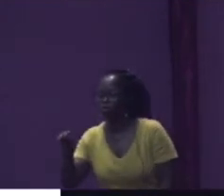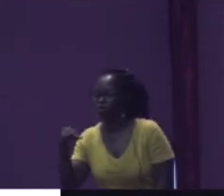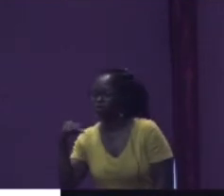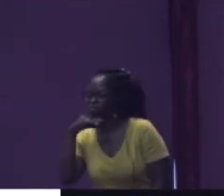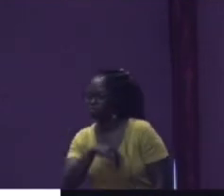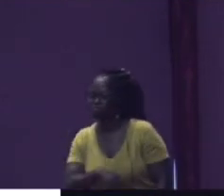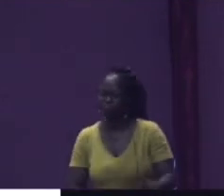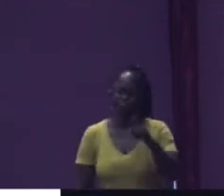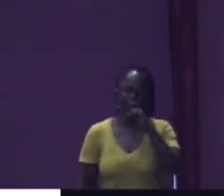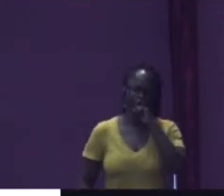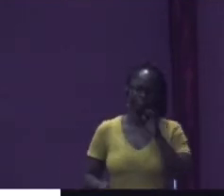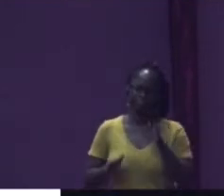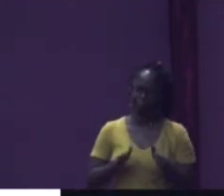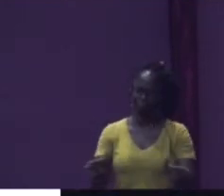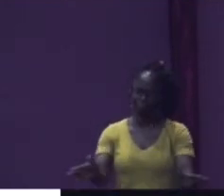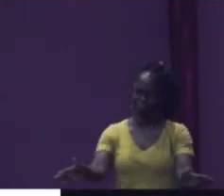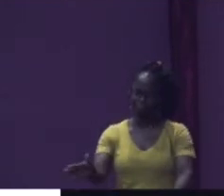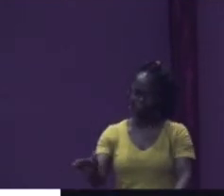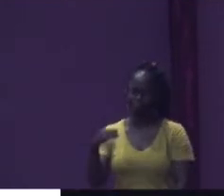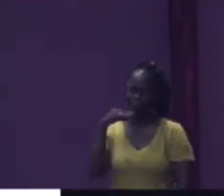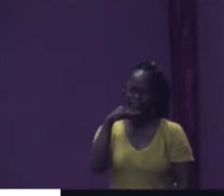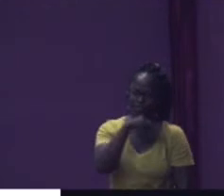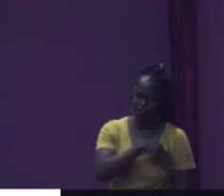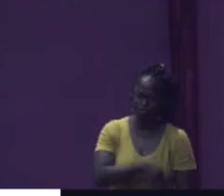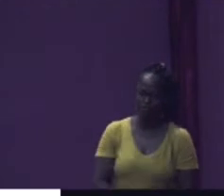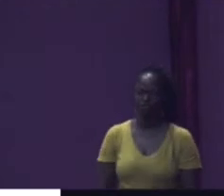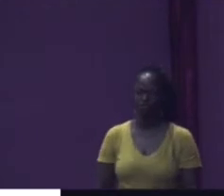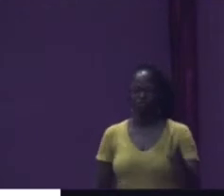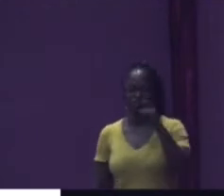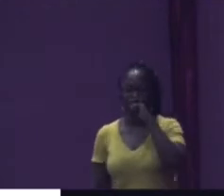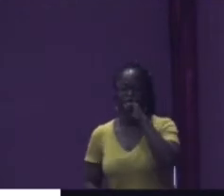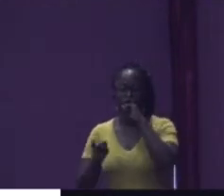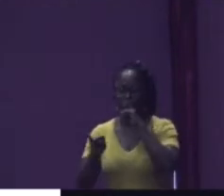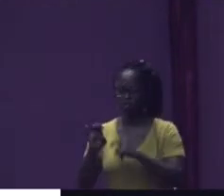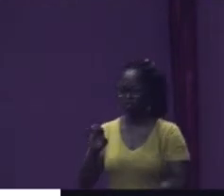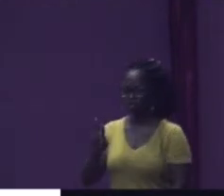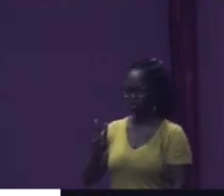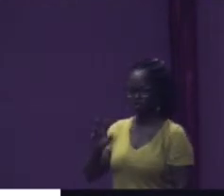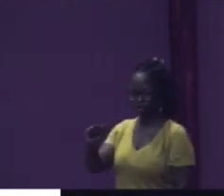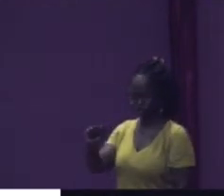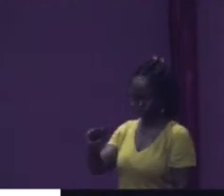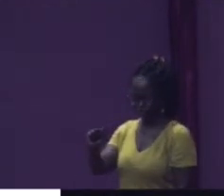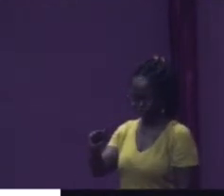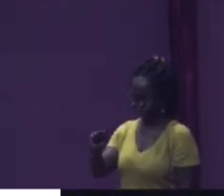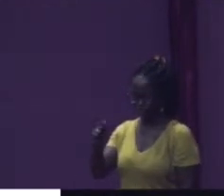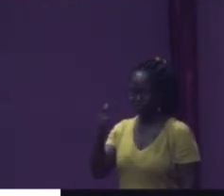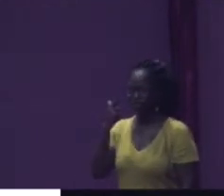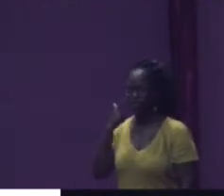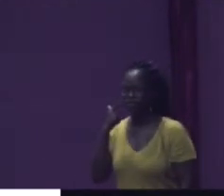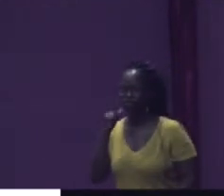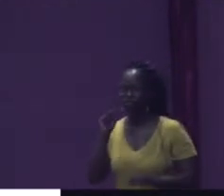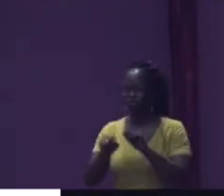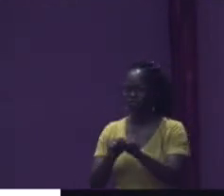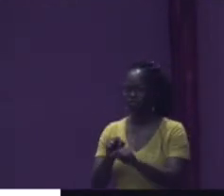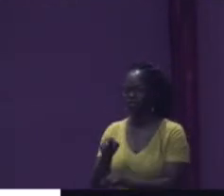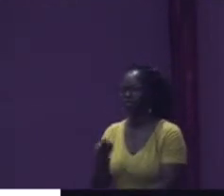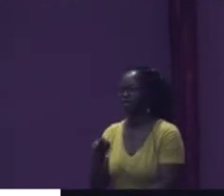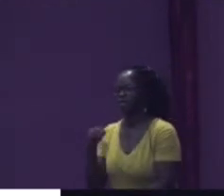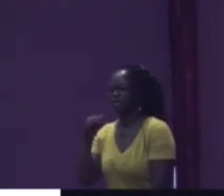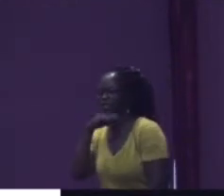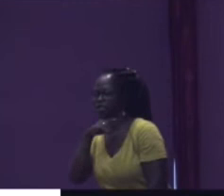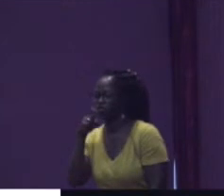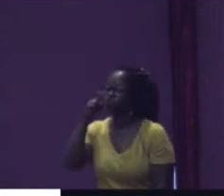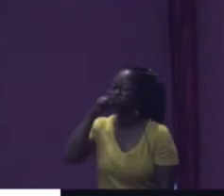and whether the plant is cold or been heated, it doesn't matter. It's the quality, the inherent quality of the